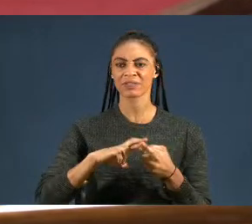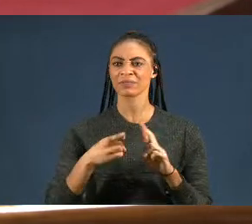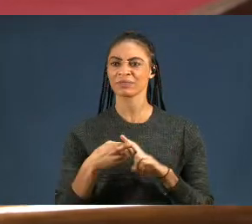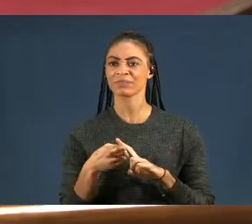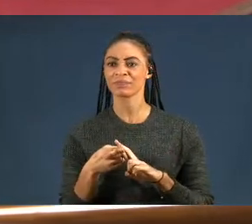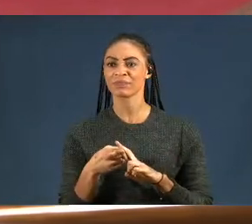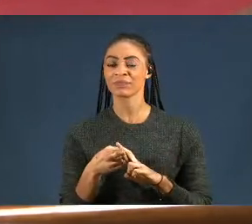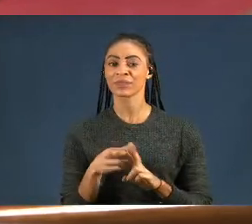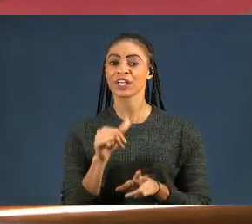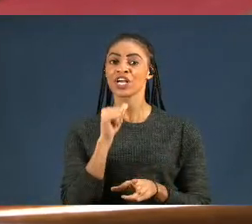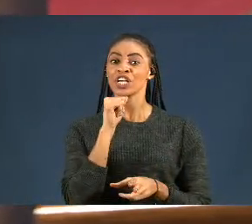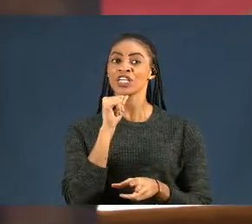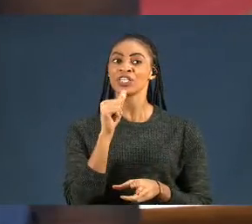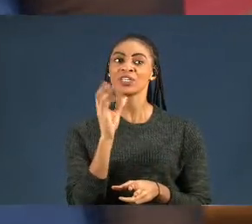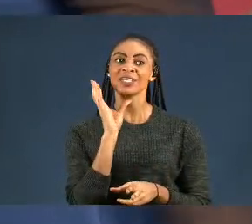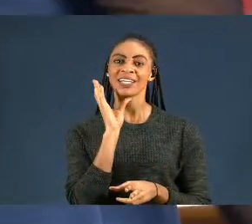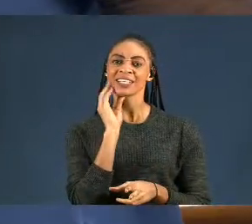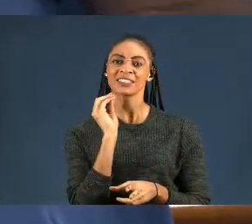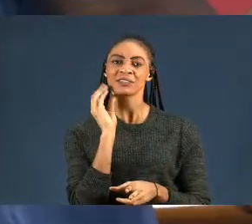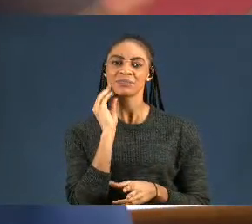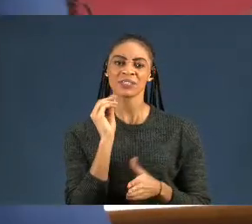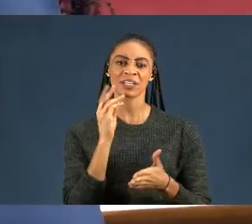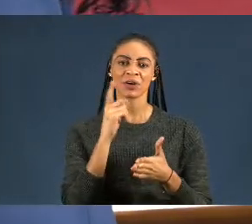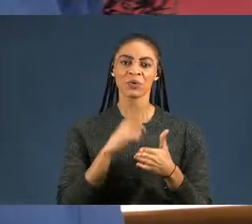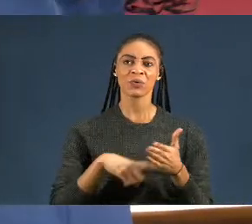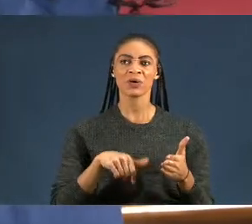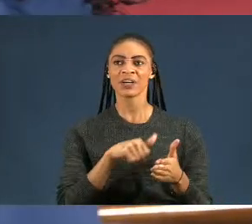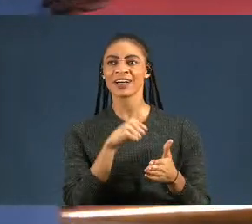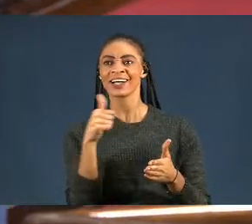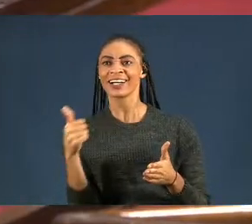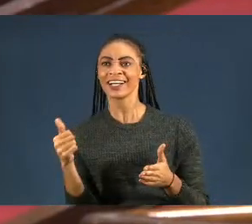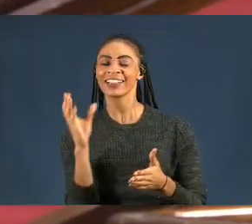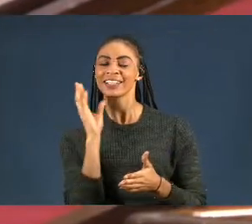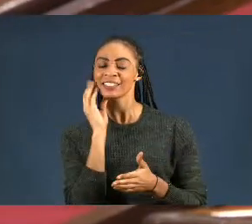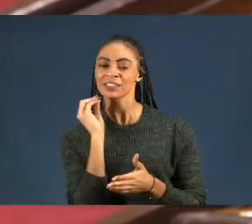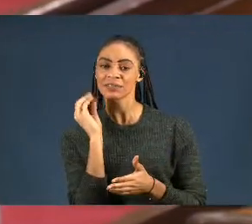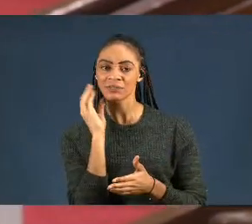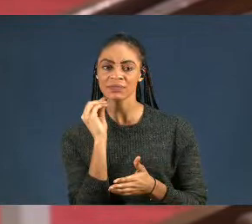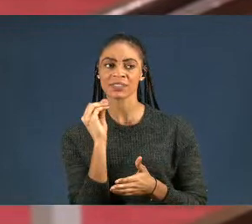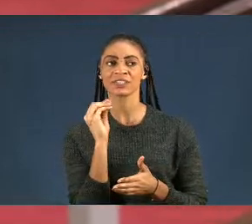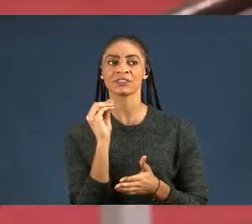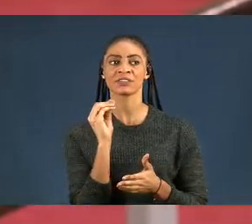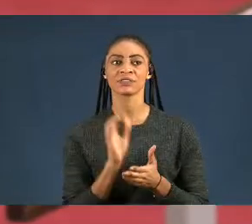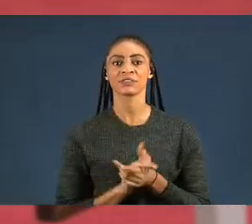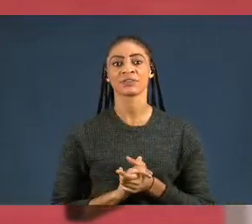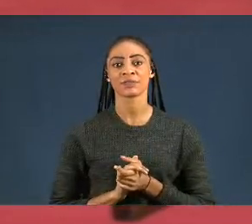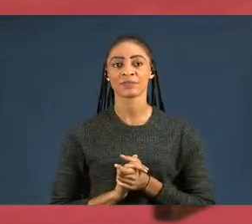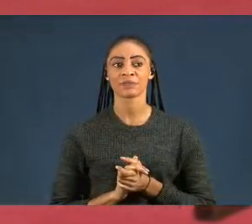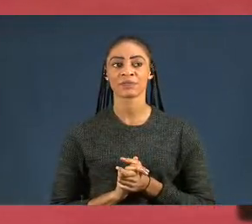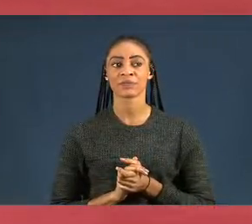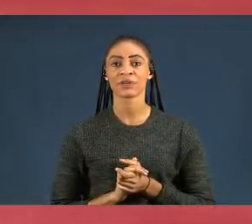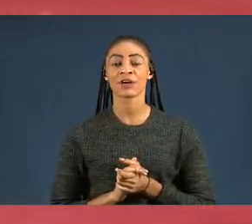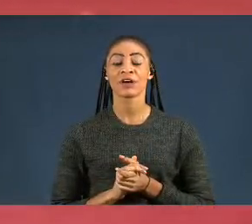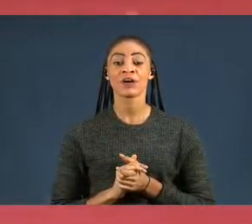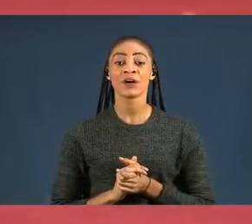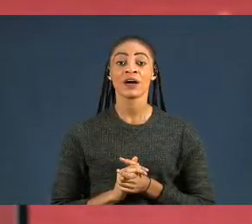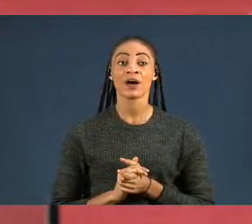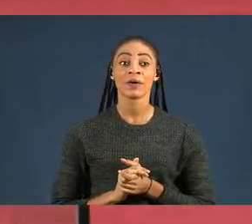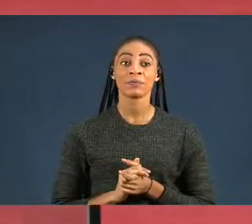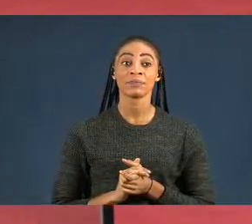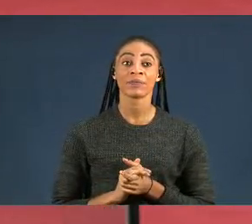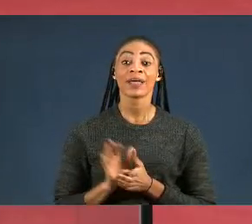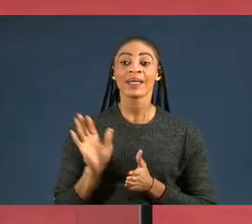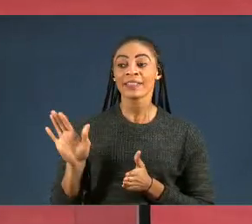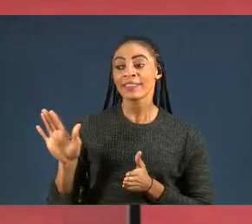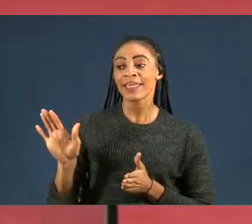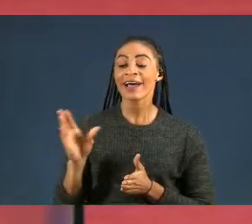go through the things others have gone through. The reason other people are going through these things, have gone through these things, is for your learning that you can see